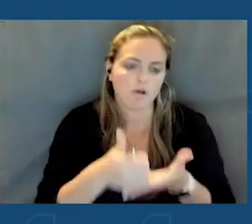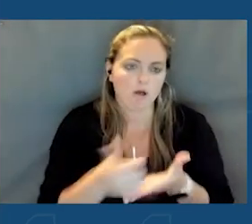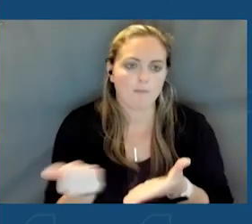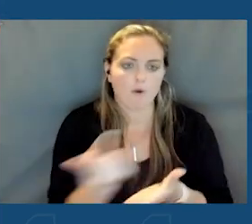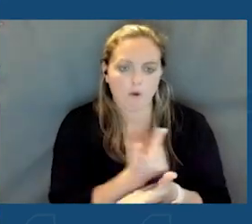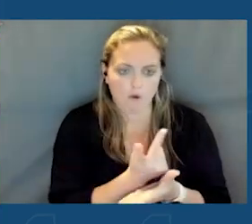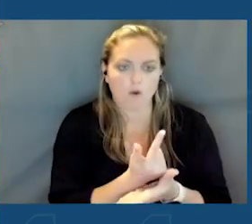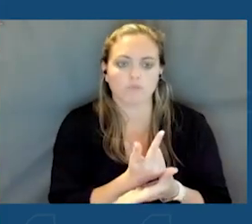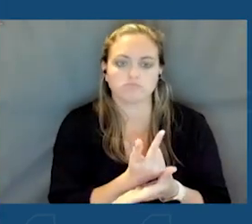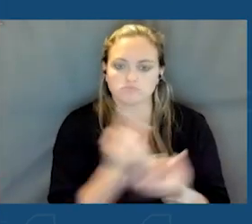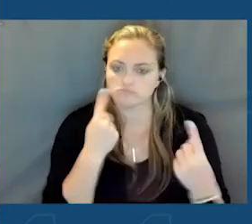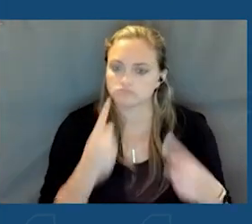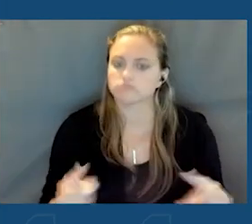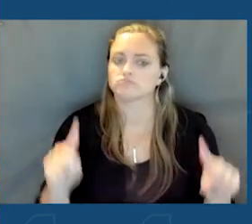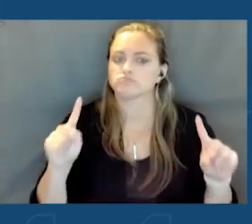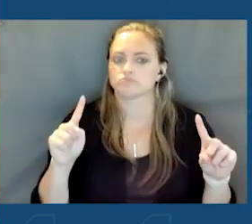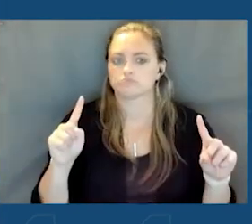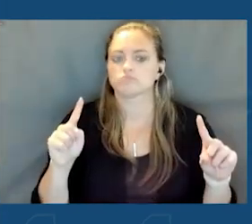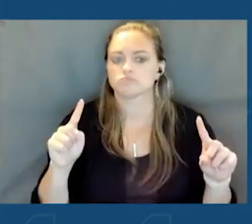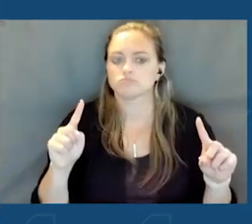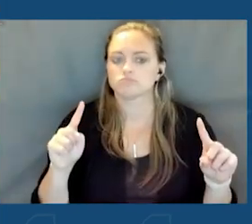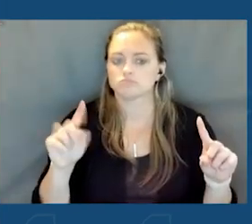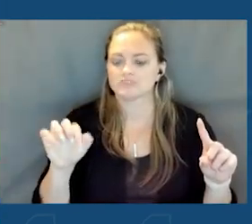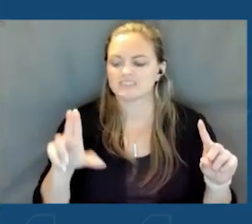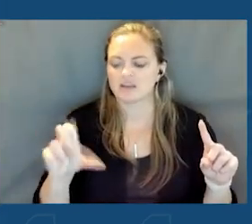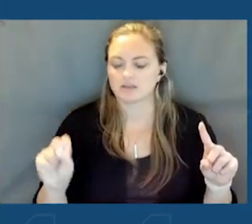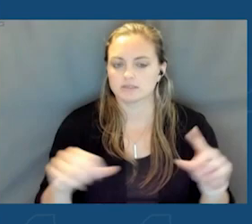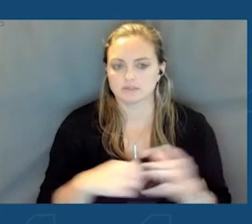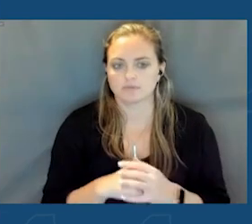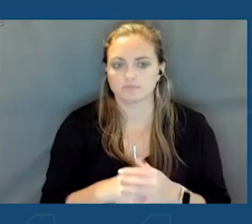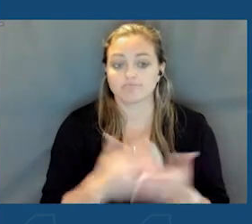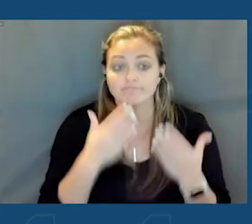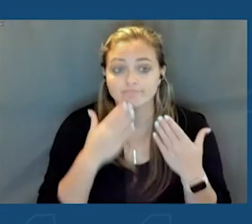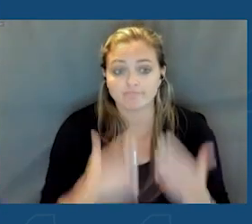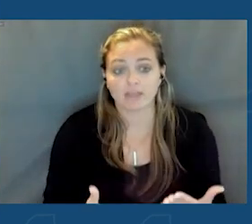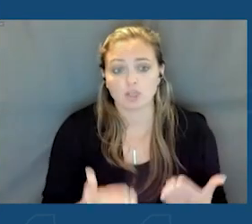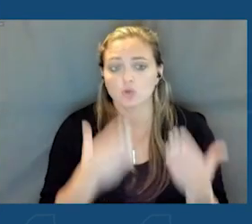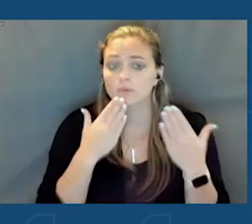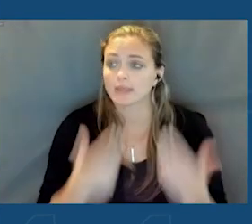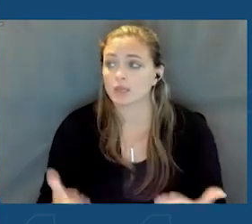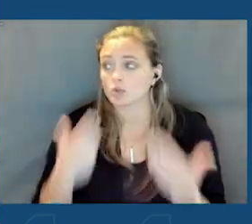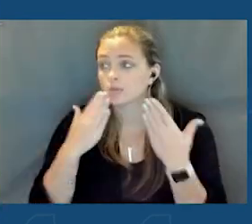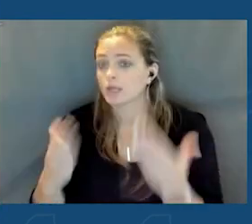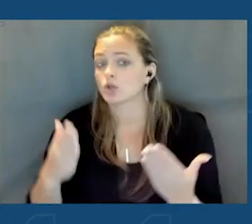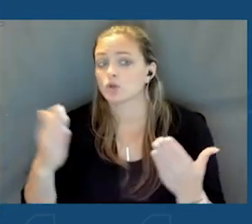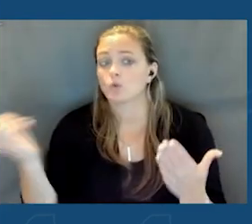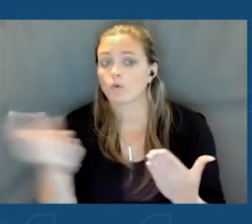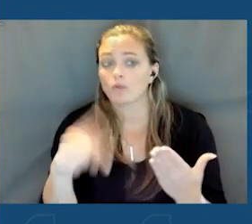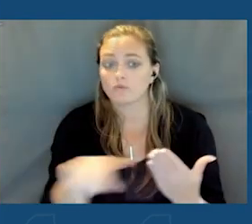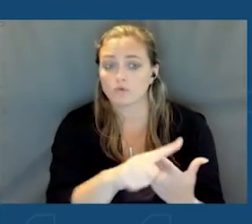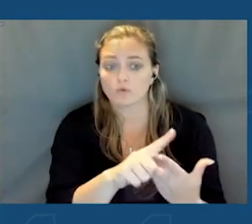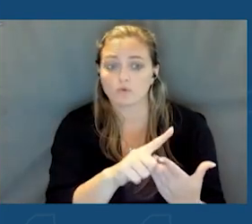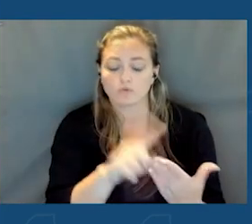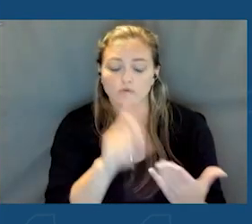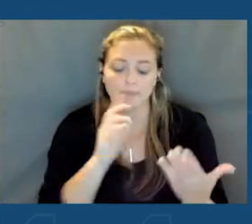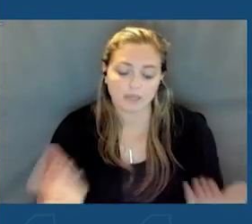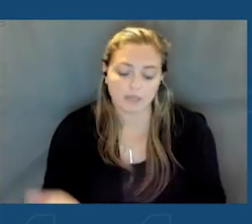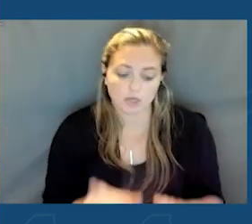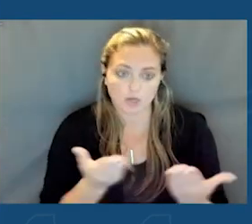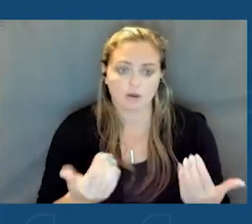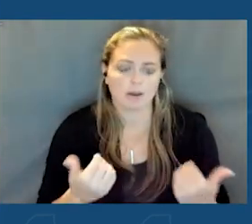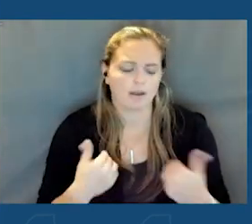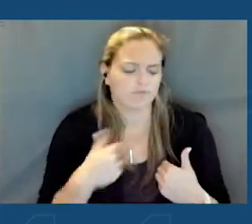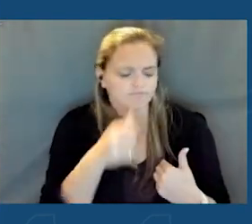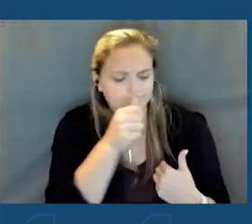attain a world-class status. Thank you, and thank you to each of you for being present and having the patience